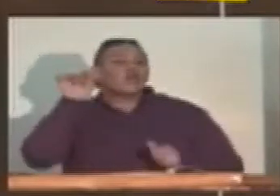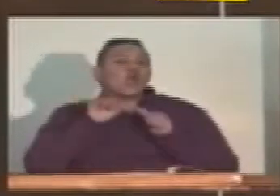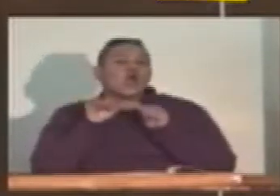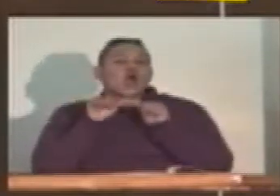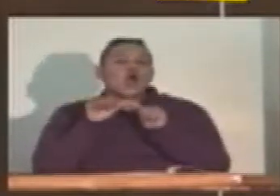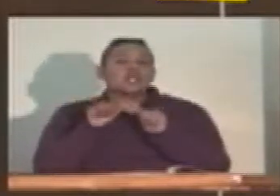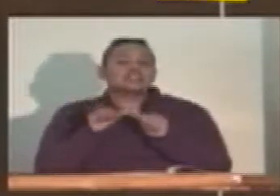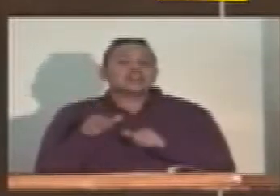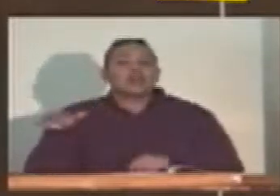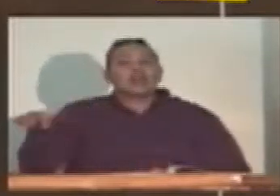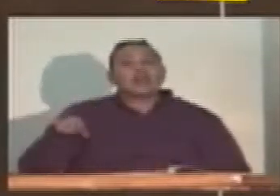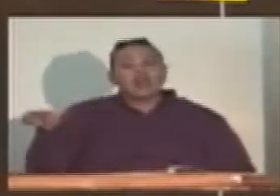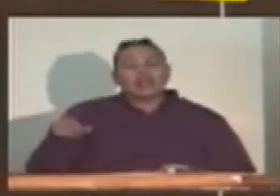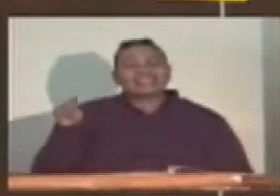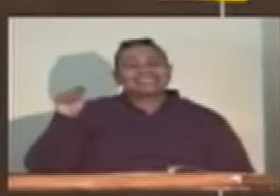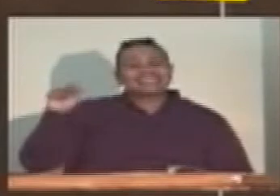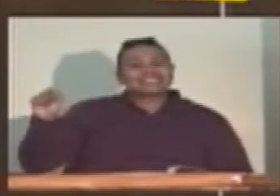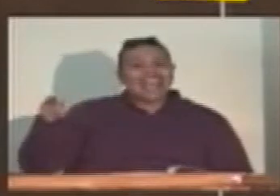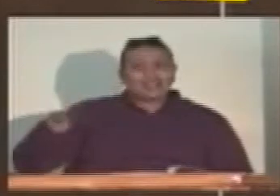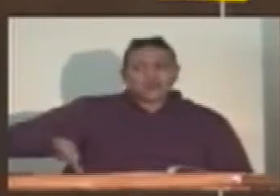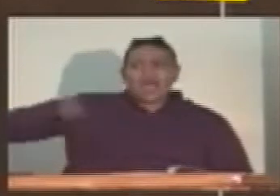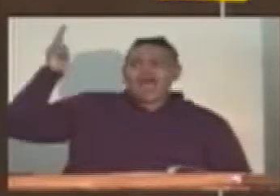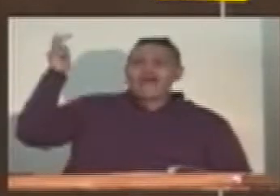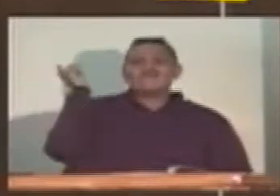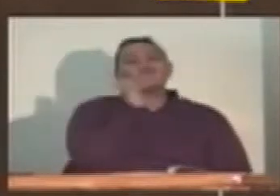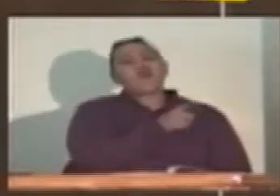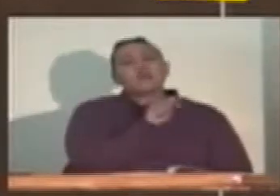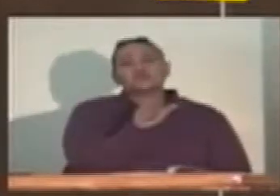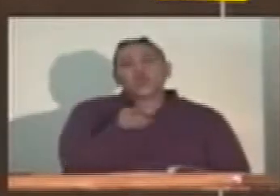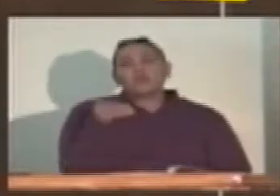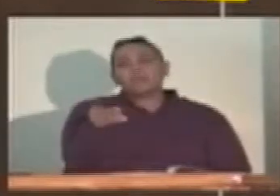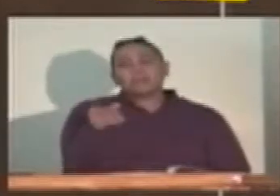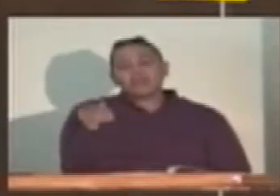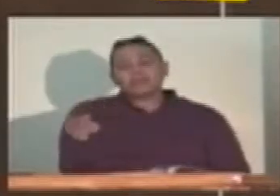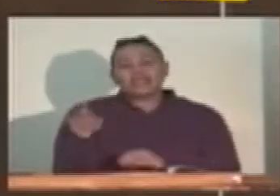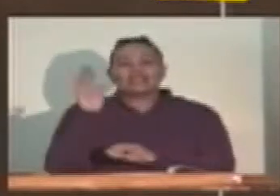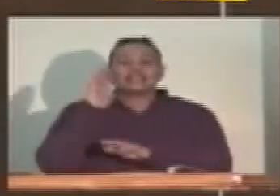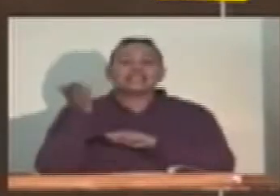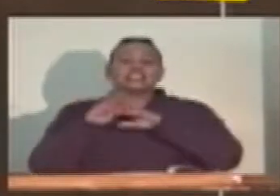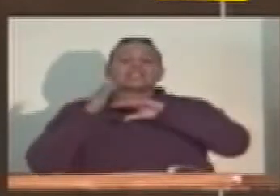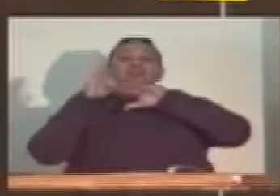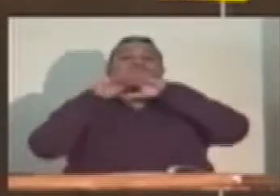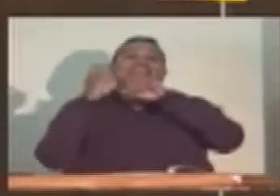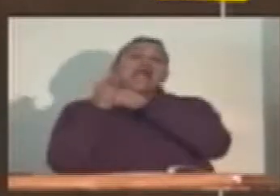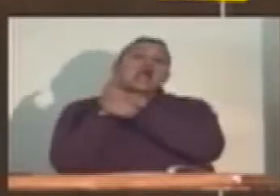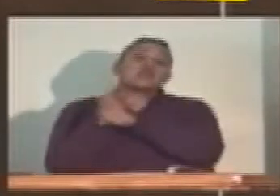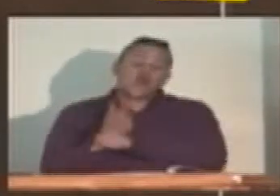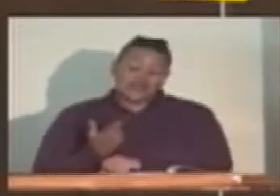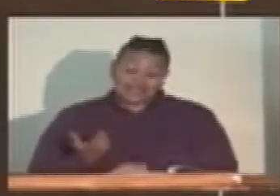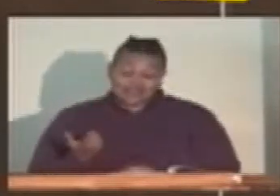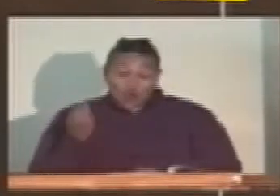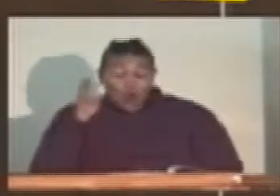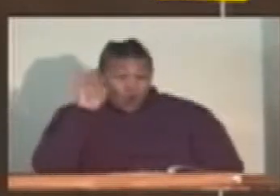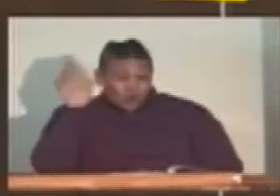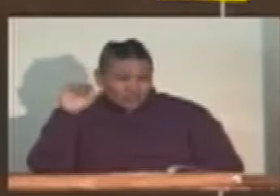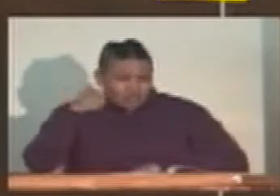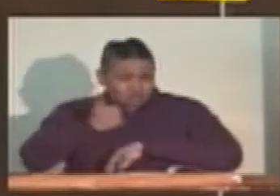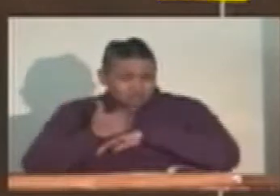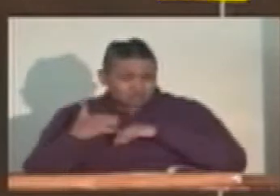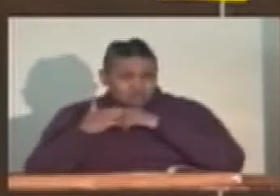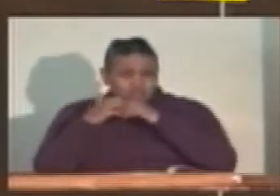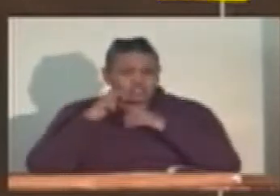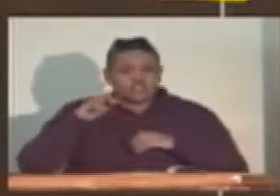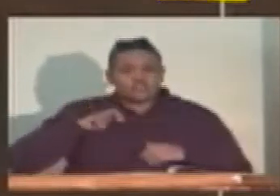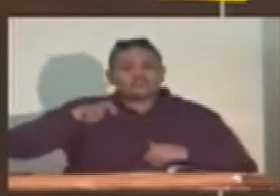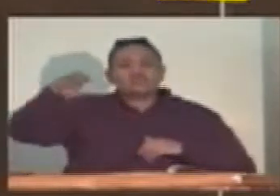bleeding taxpayers' money with the high toll charges that inevitably increase annually, or will they establish the